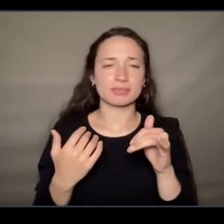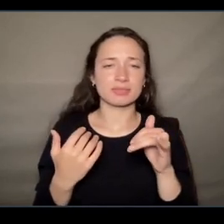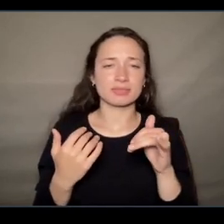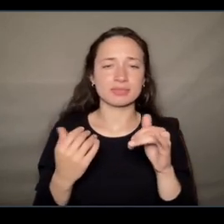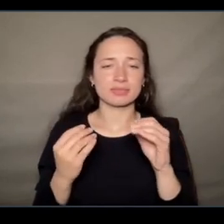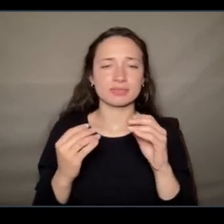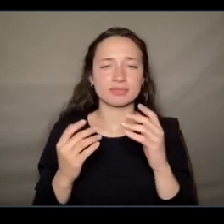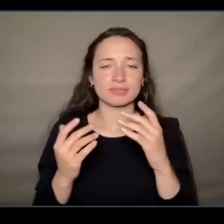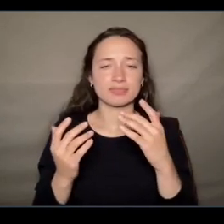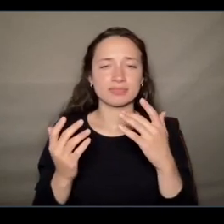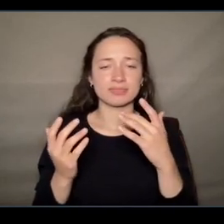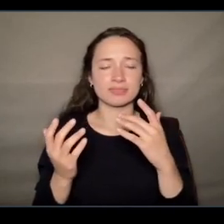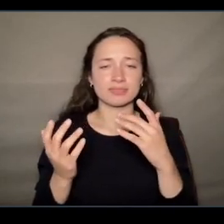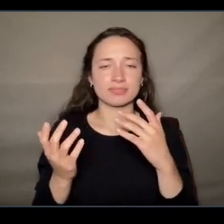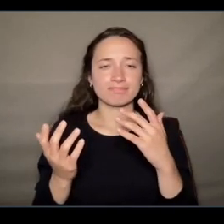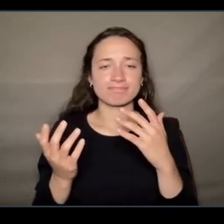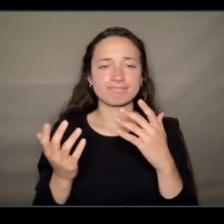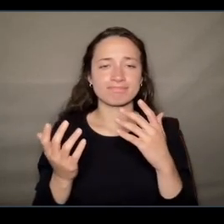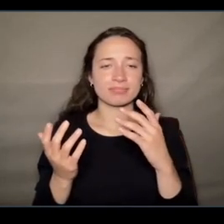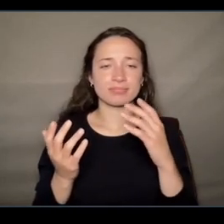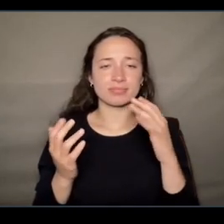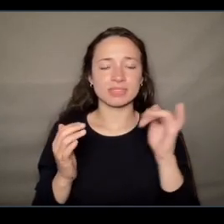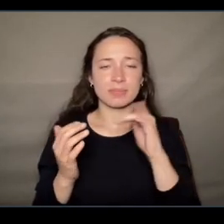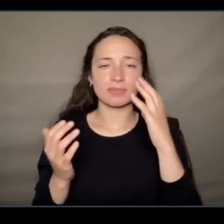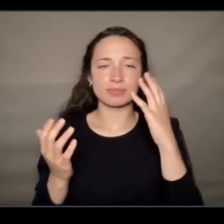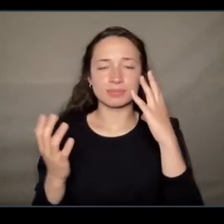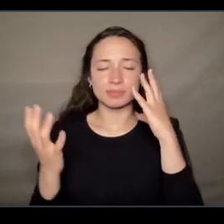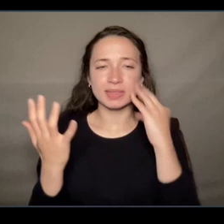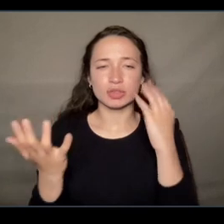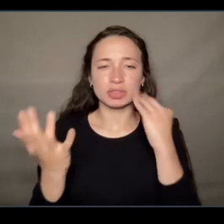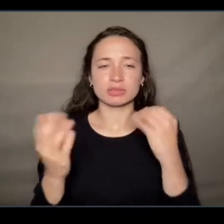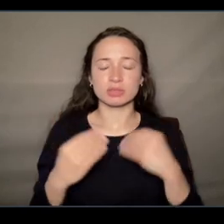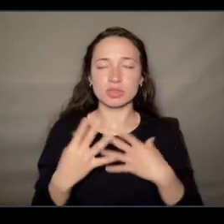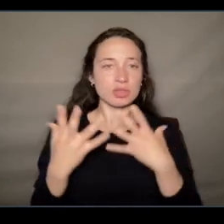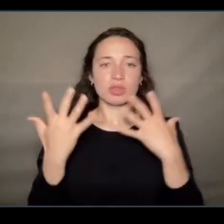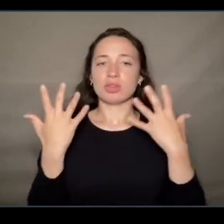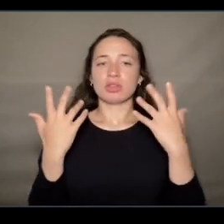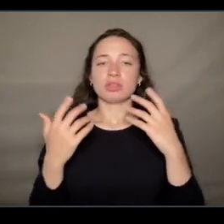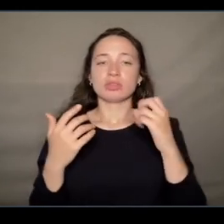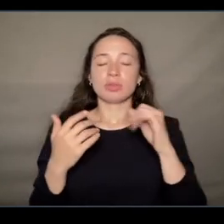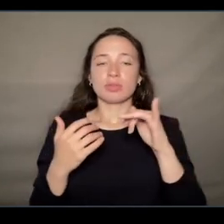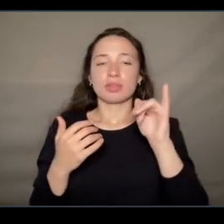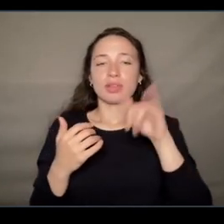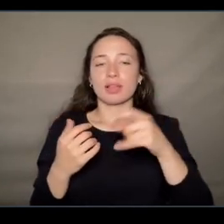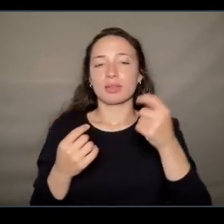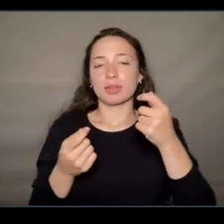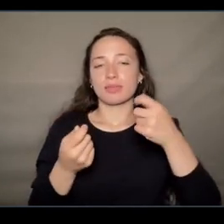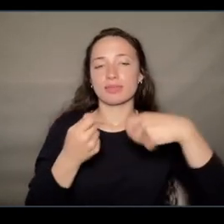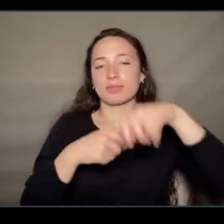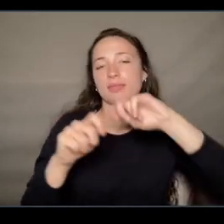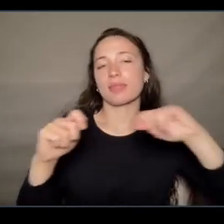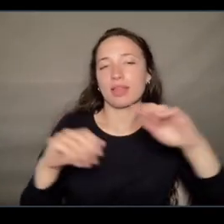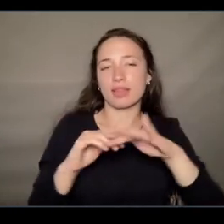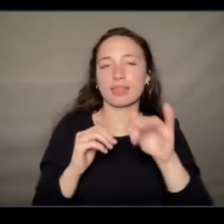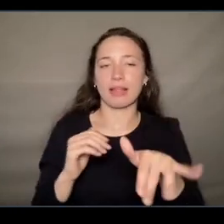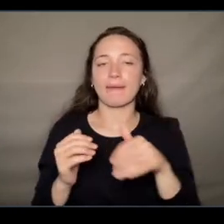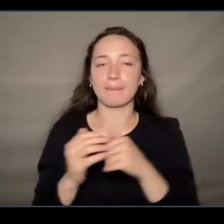it just doesn't have the same numinous rush of experience. So a little bit of a play on